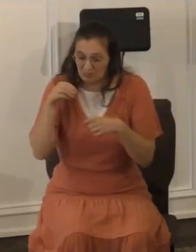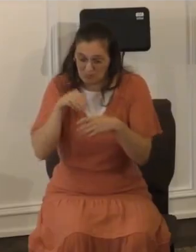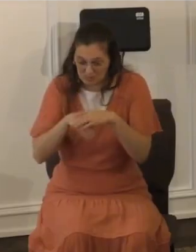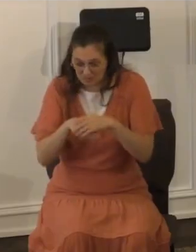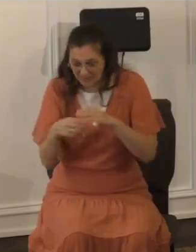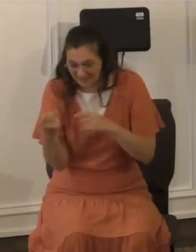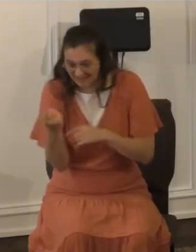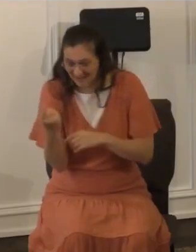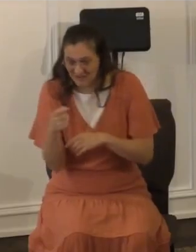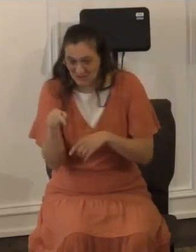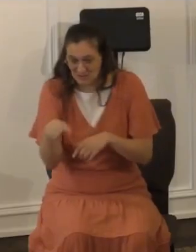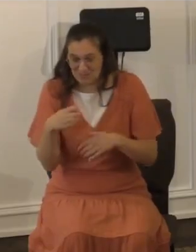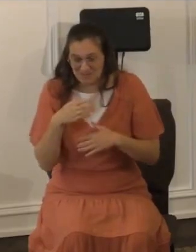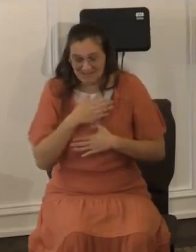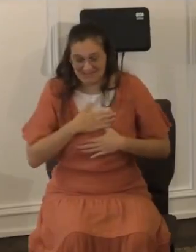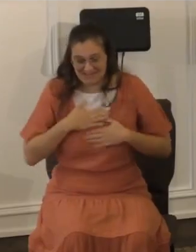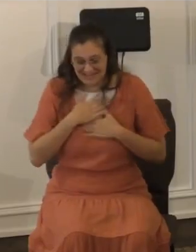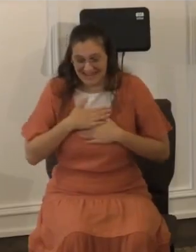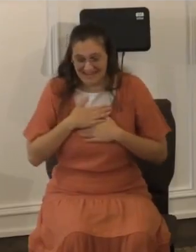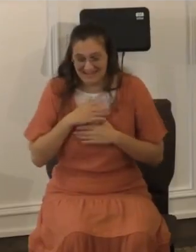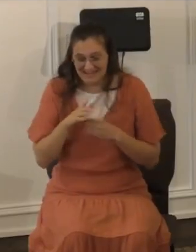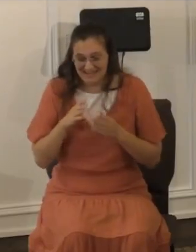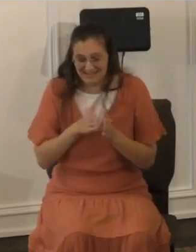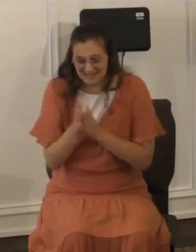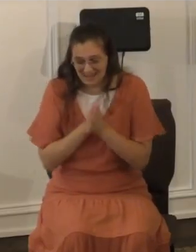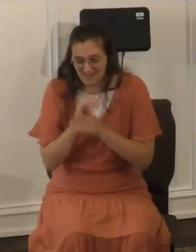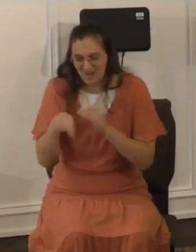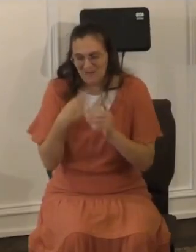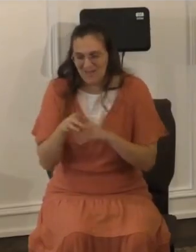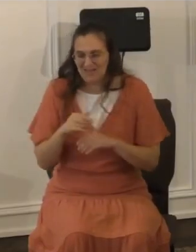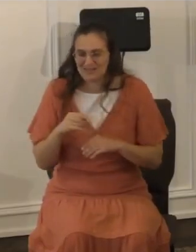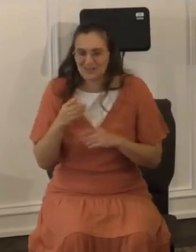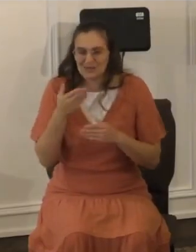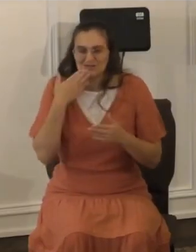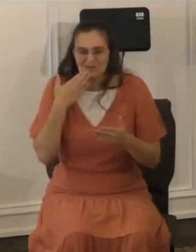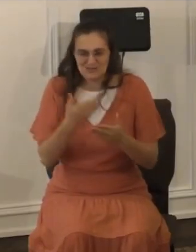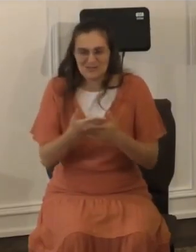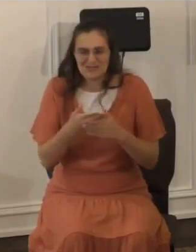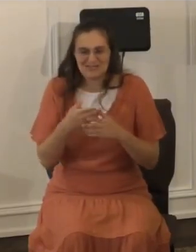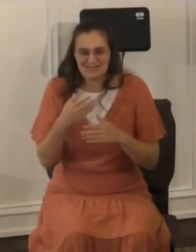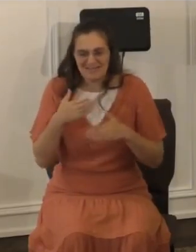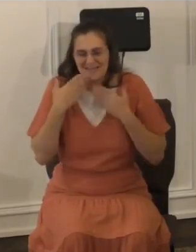All right, I'm going to give that to you. Can I give that to you? Very good. Thank you. You all can go back to your seats at this time.